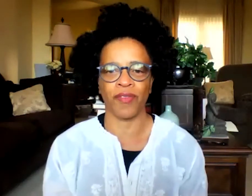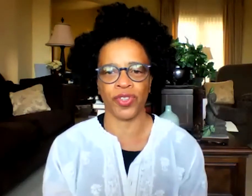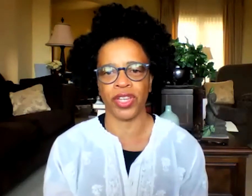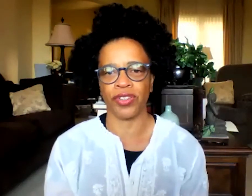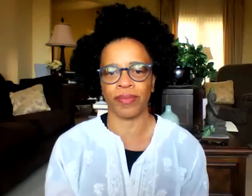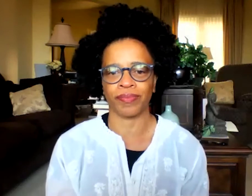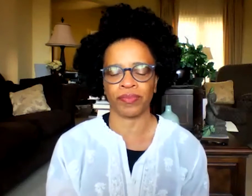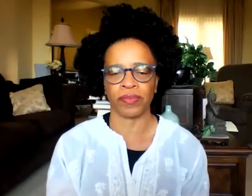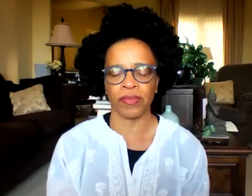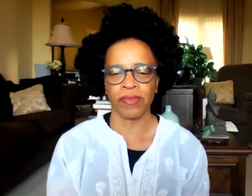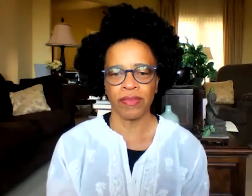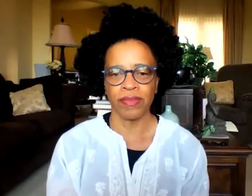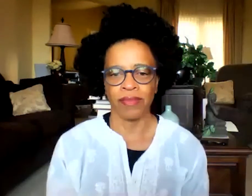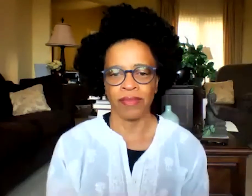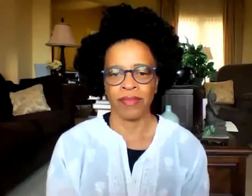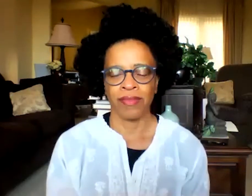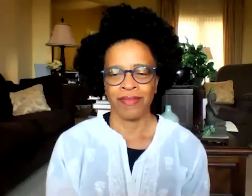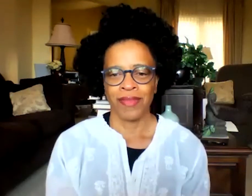this conversation.